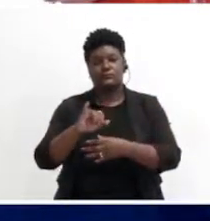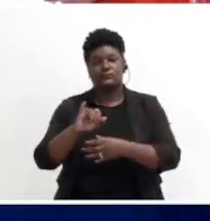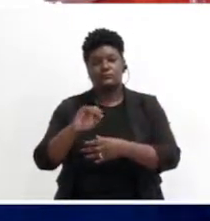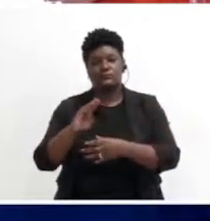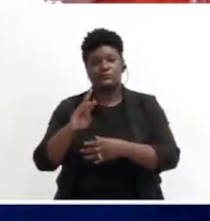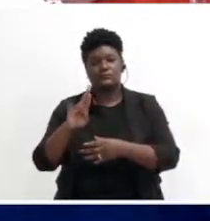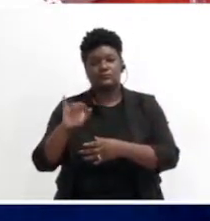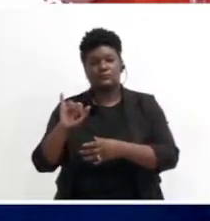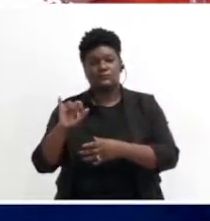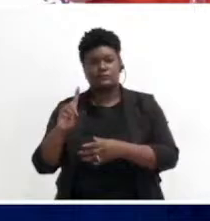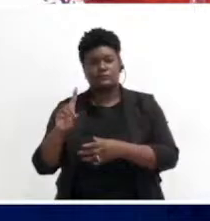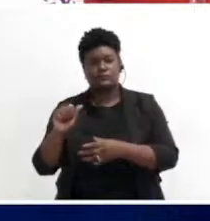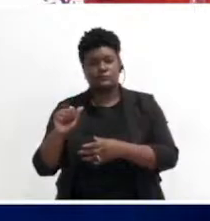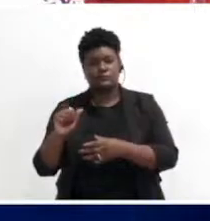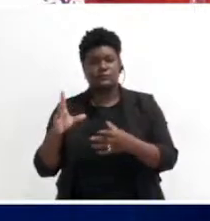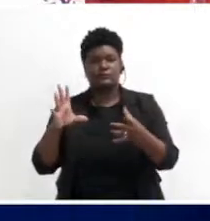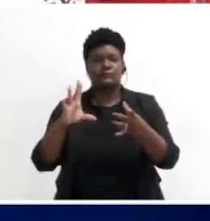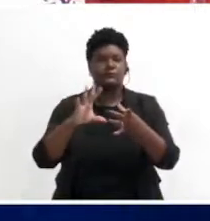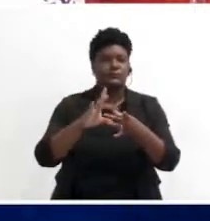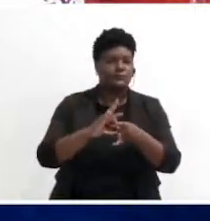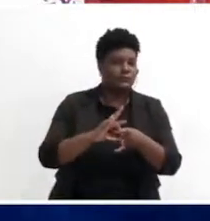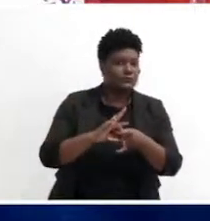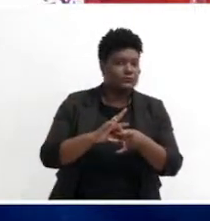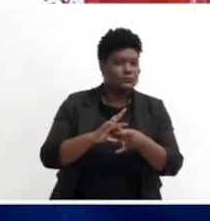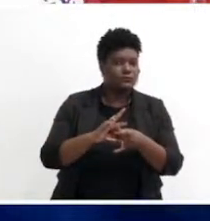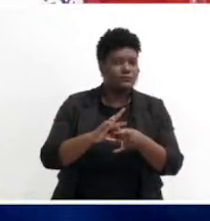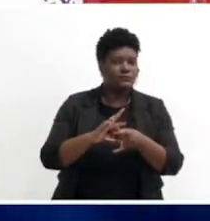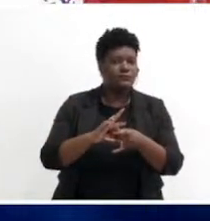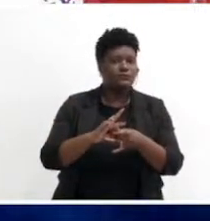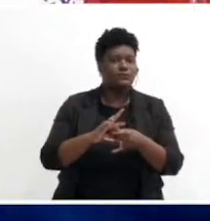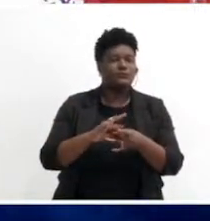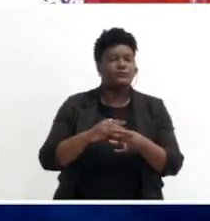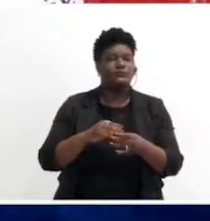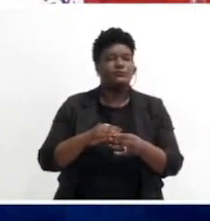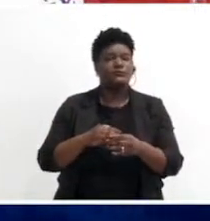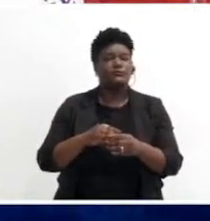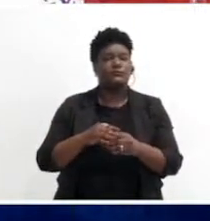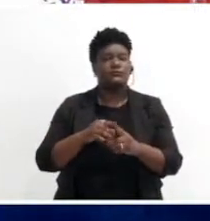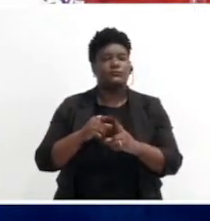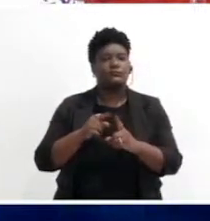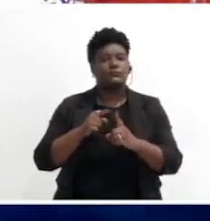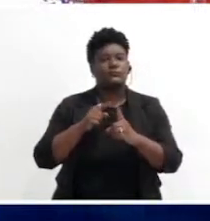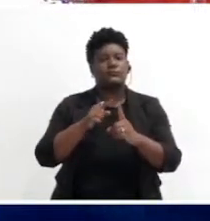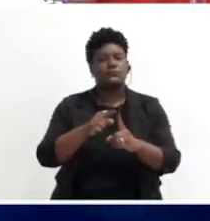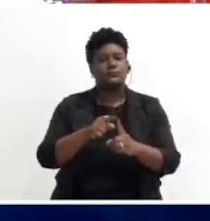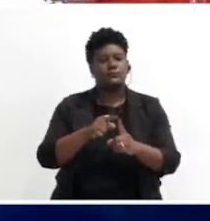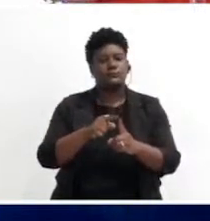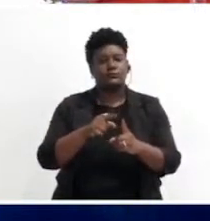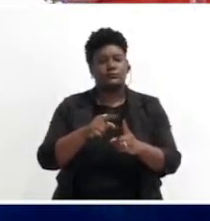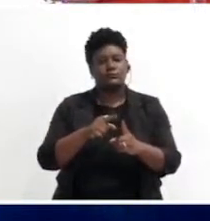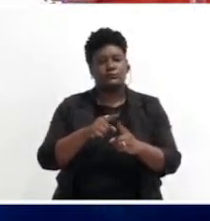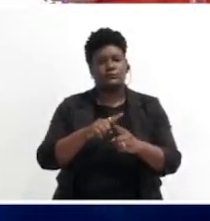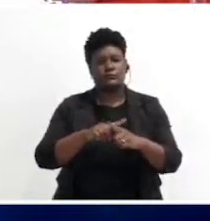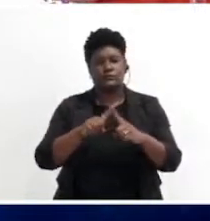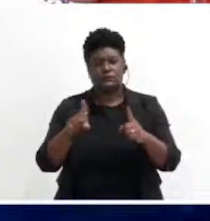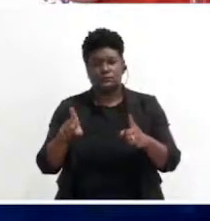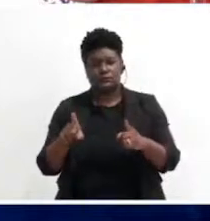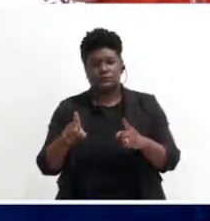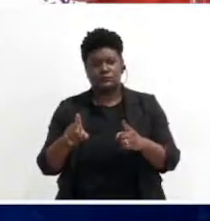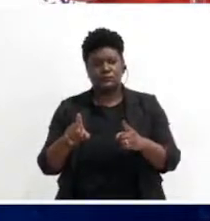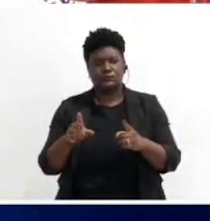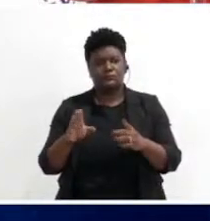bond interconnect. But this is kind of where the industry is going to be going for very high